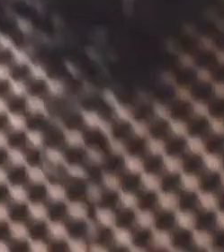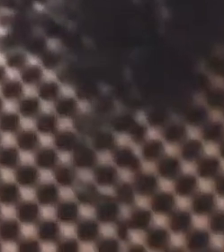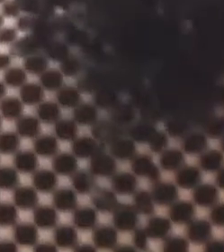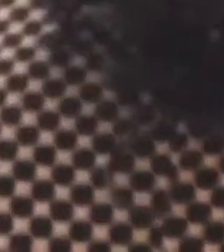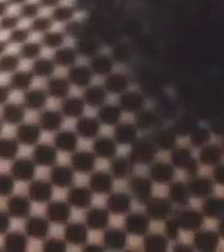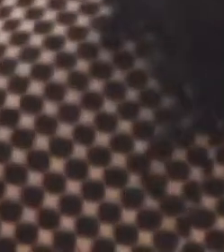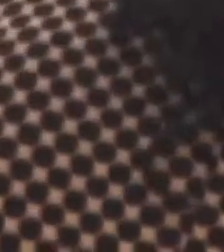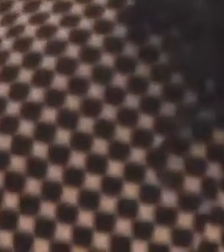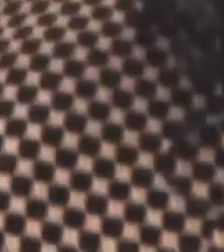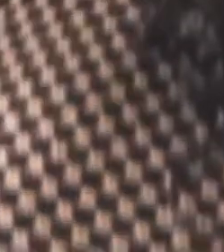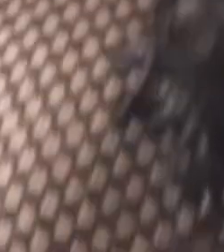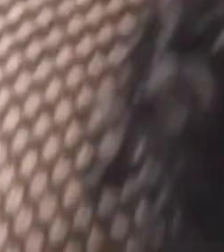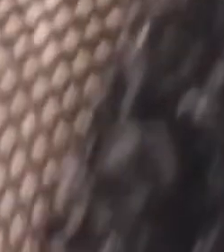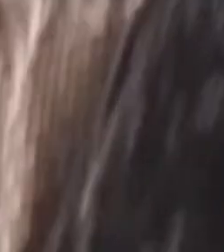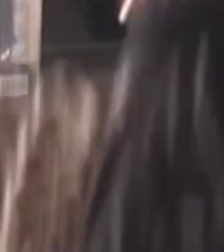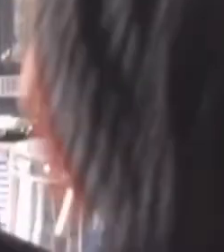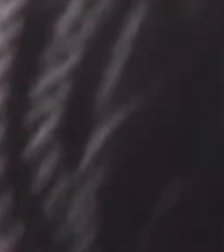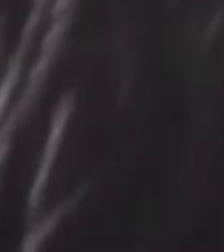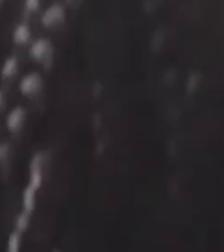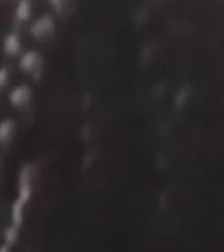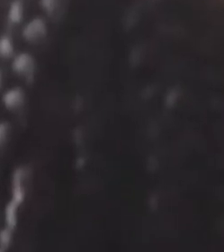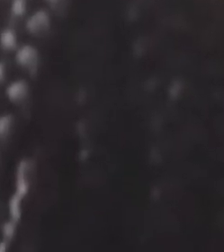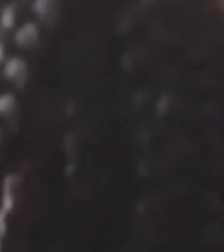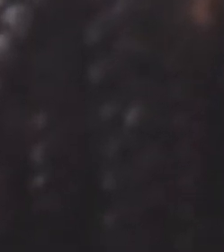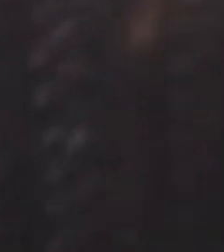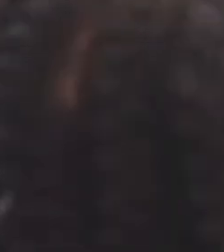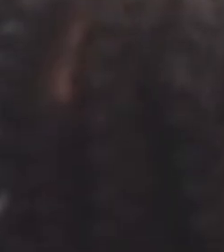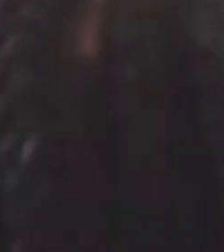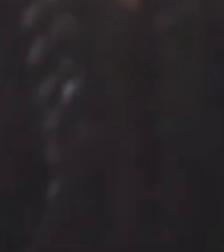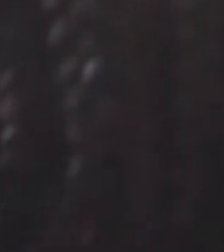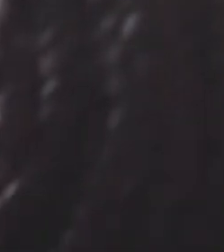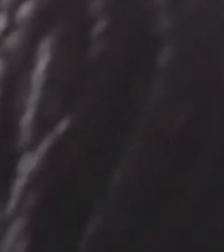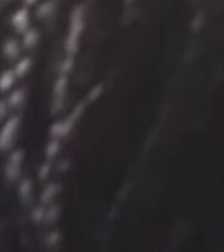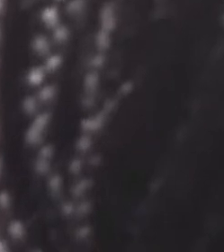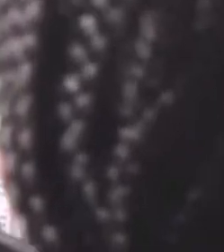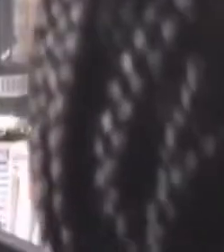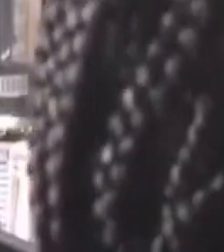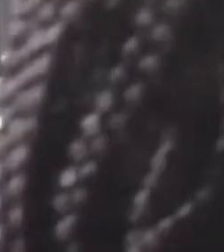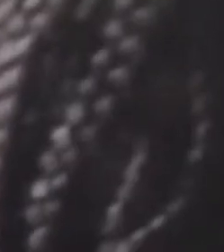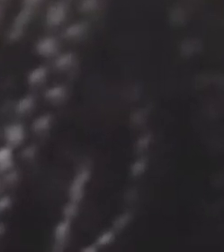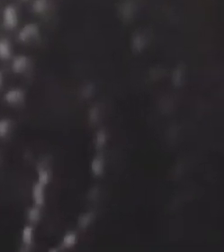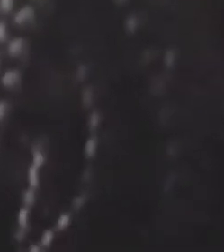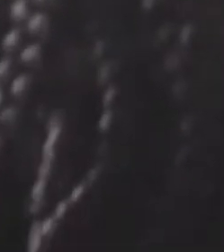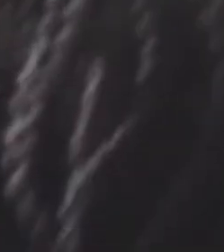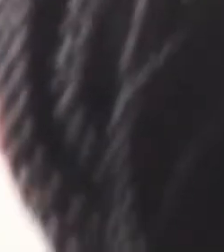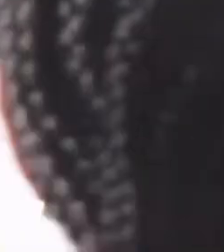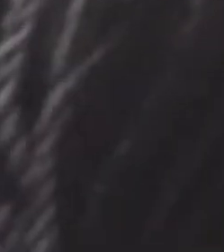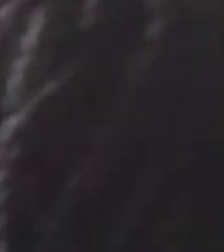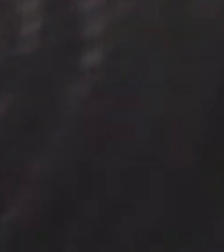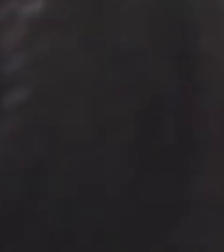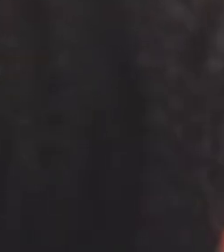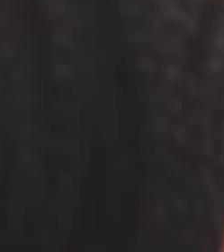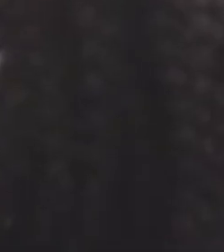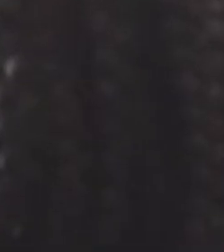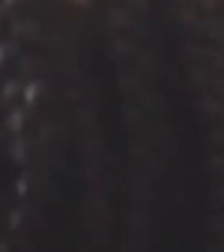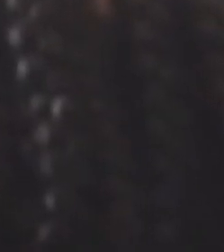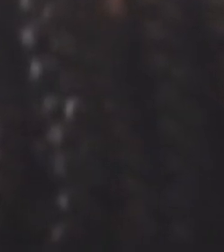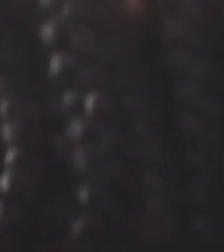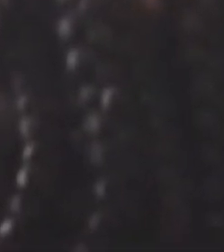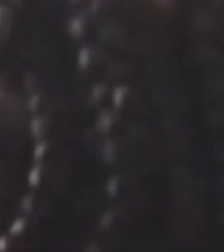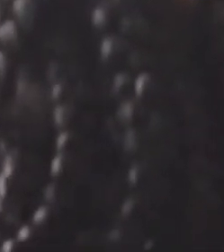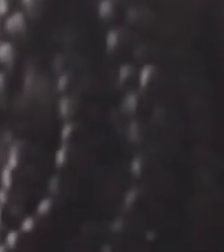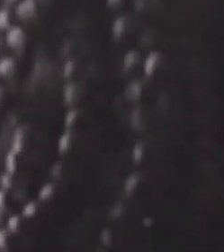is kind of universal in almost every region that we all trying to